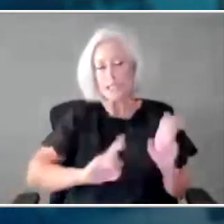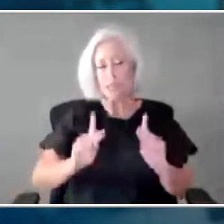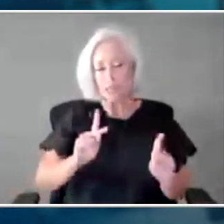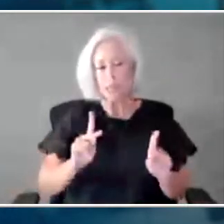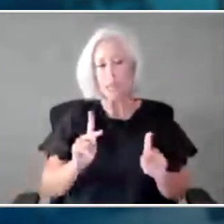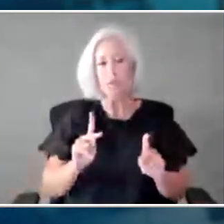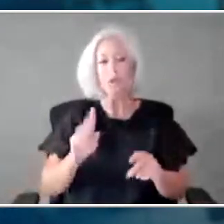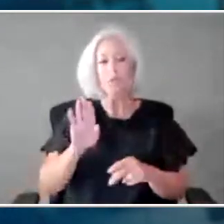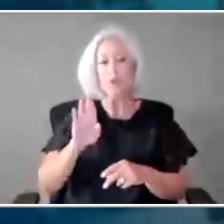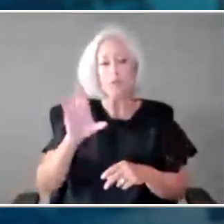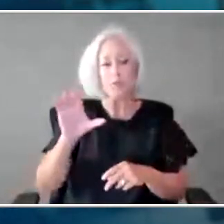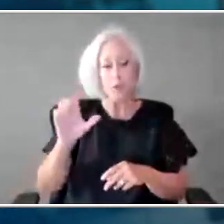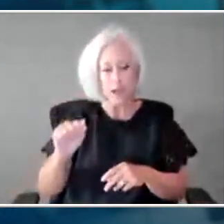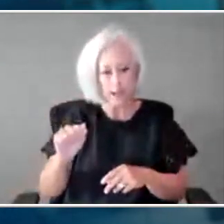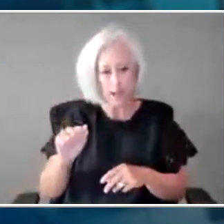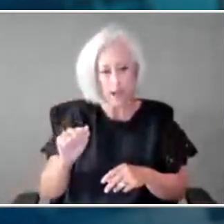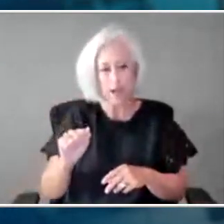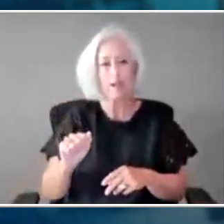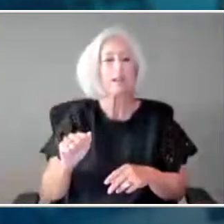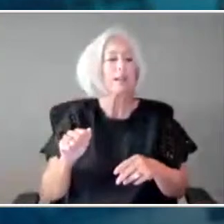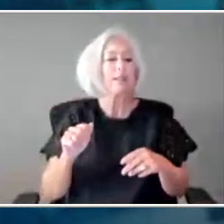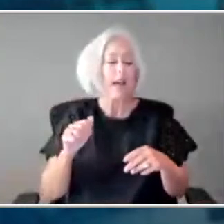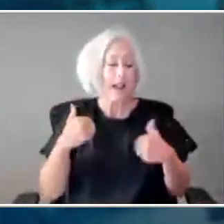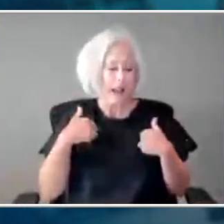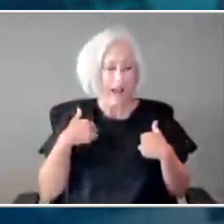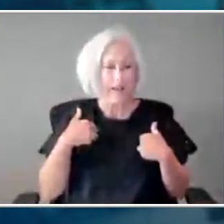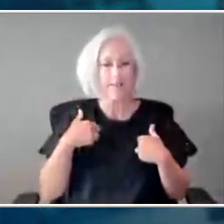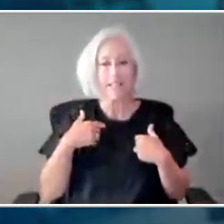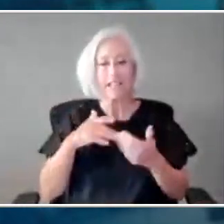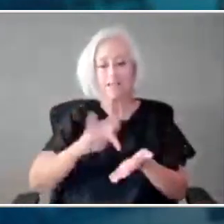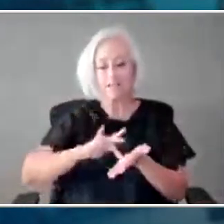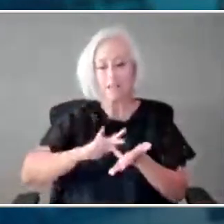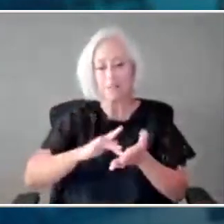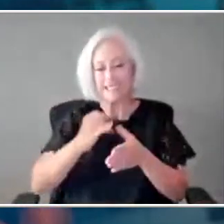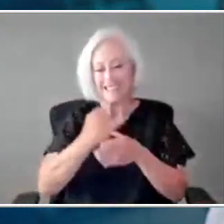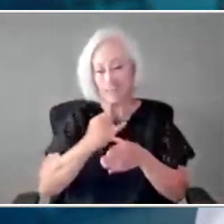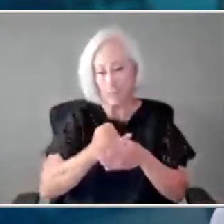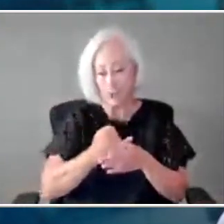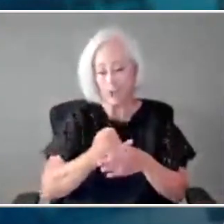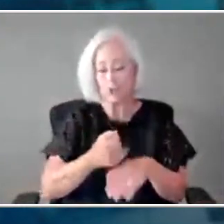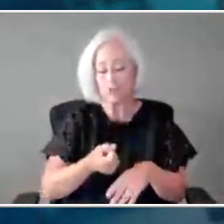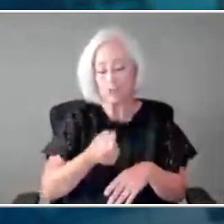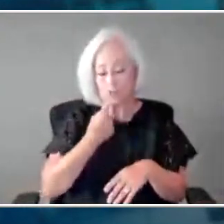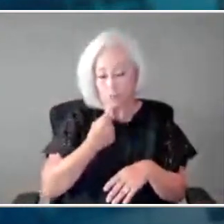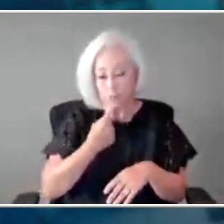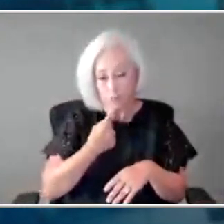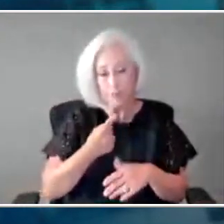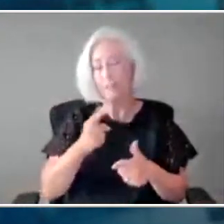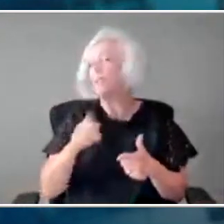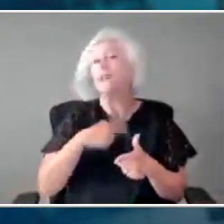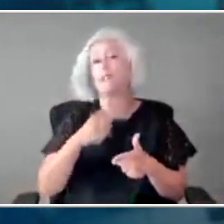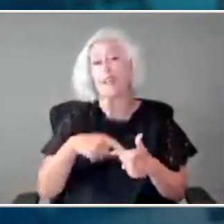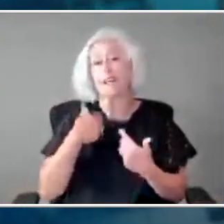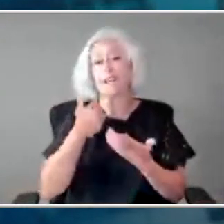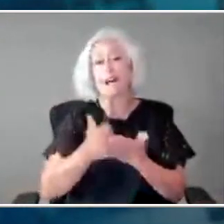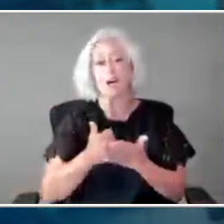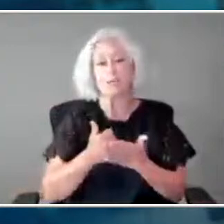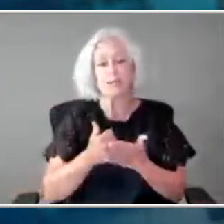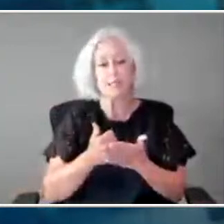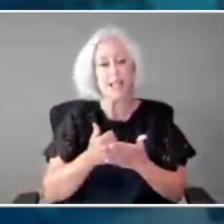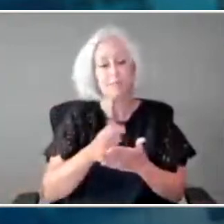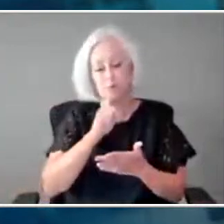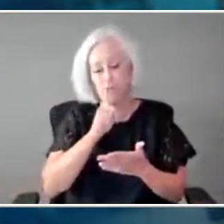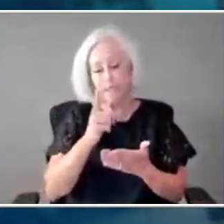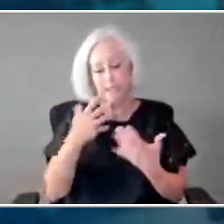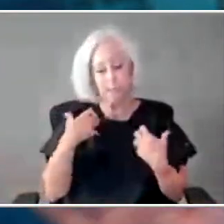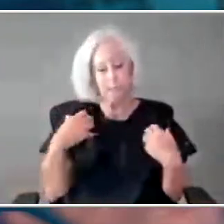are potentially truly cured of ovarian cancer. So keeping a close eye on things, that way managing the PARP inhibitor side effects, which were a little bit difficult at the beginning,